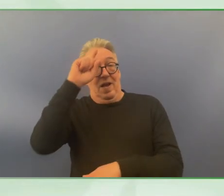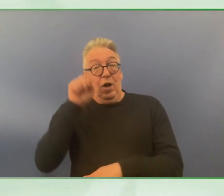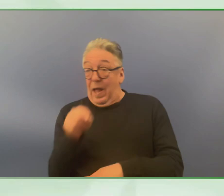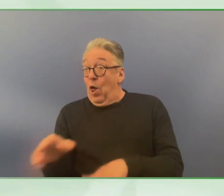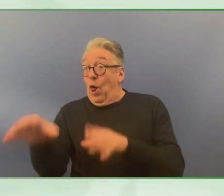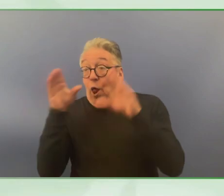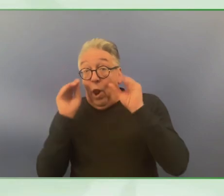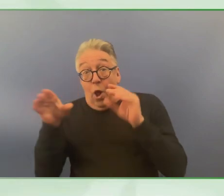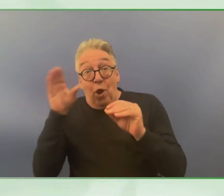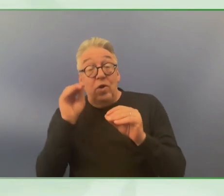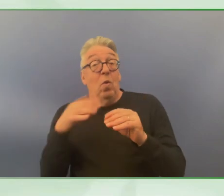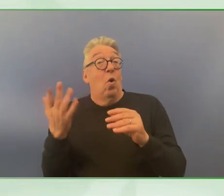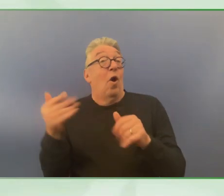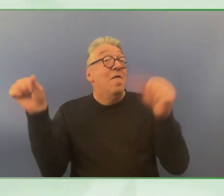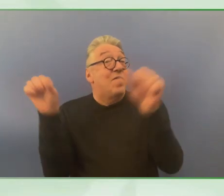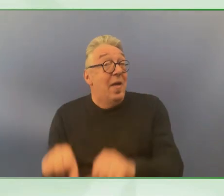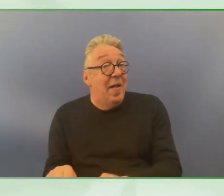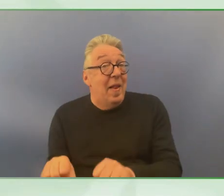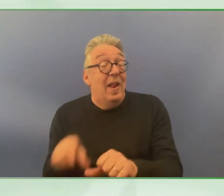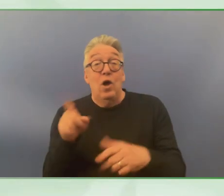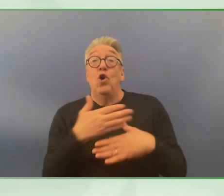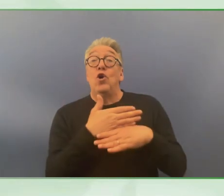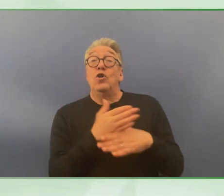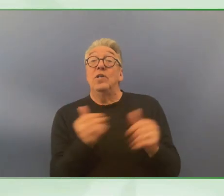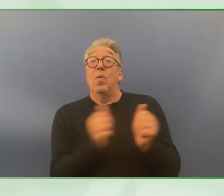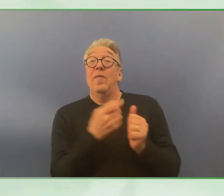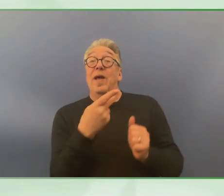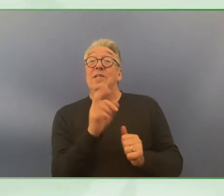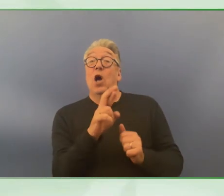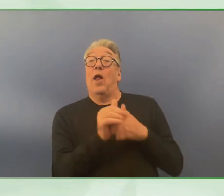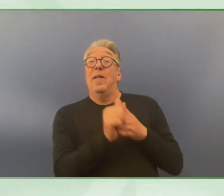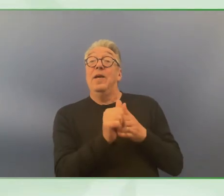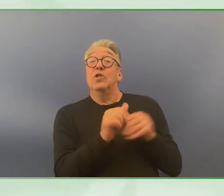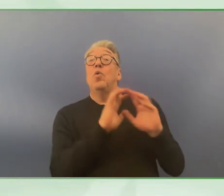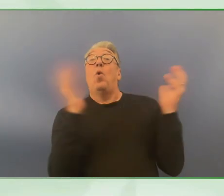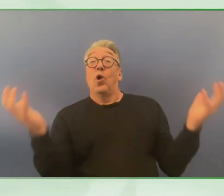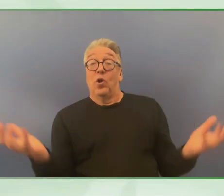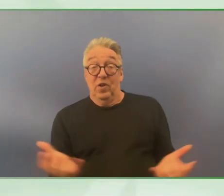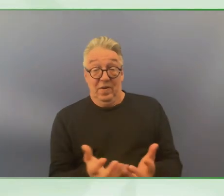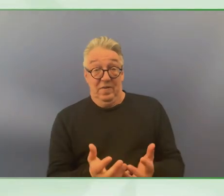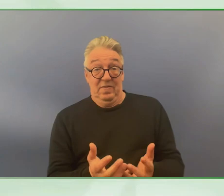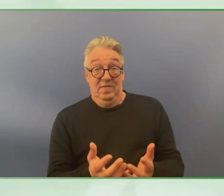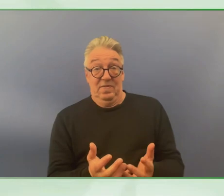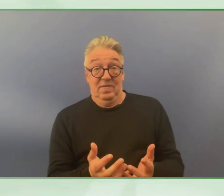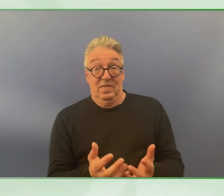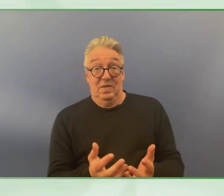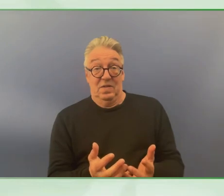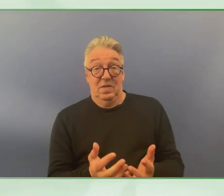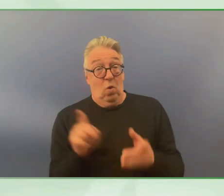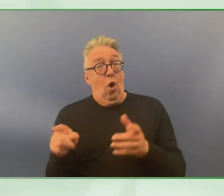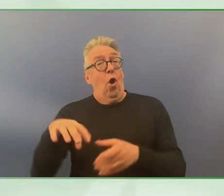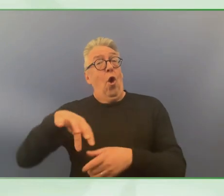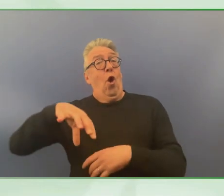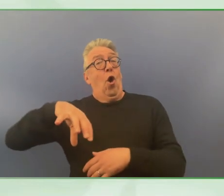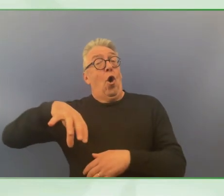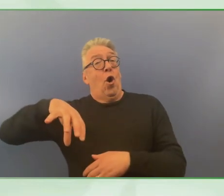program with all the HR leaders worldwide. So they kind of shared experience, even if the countries were not participating. I